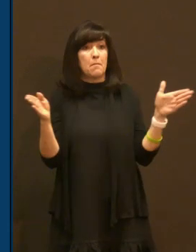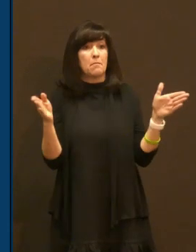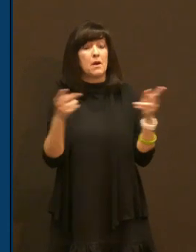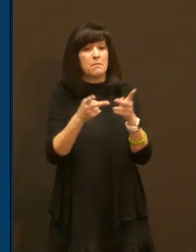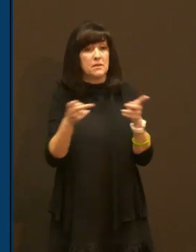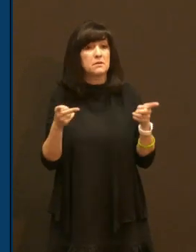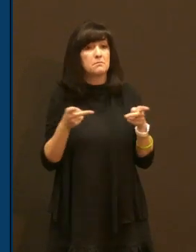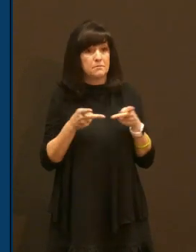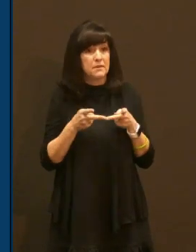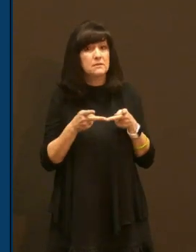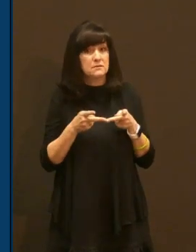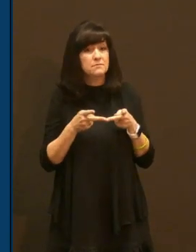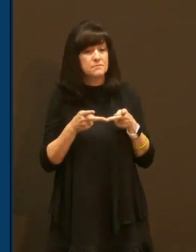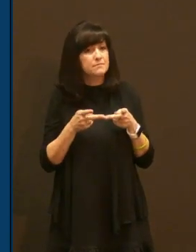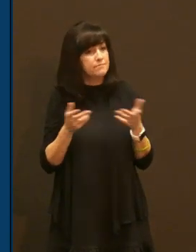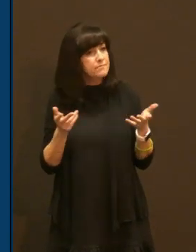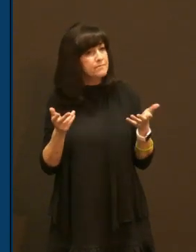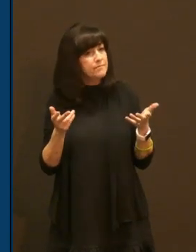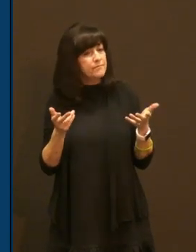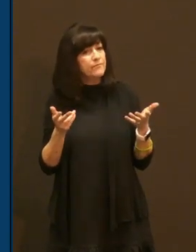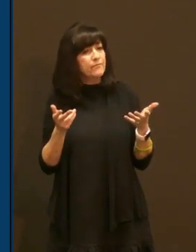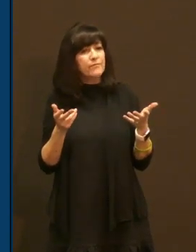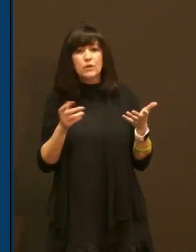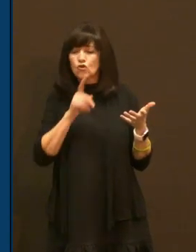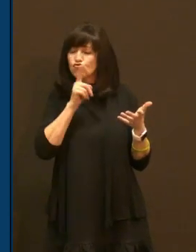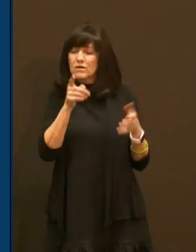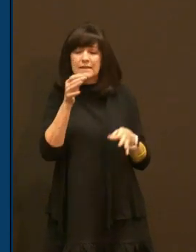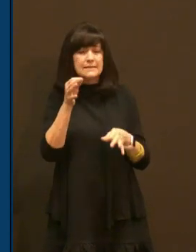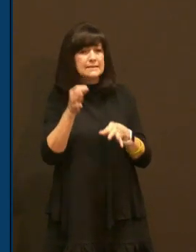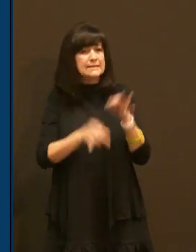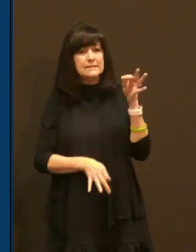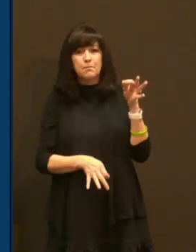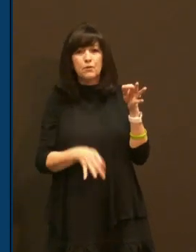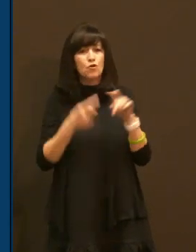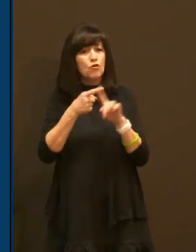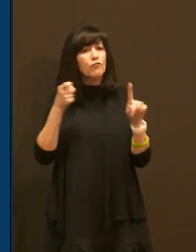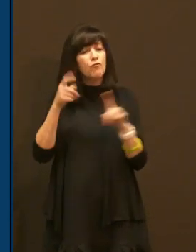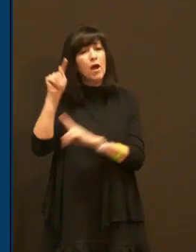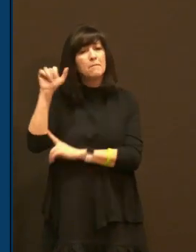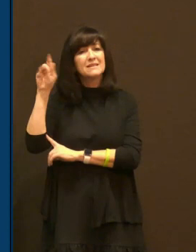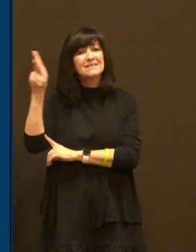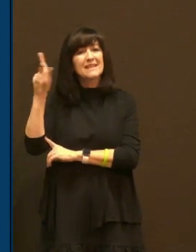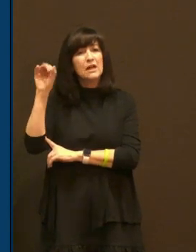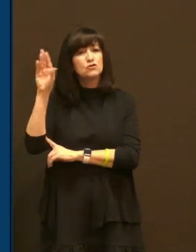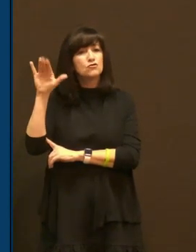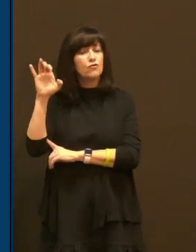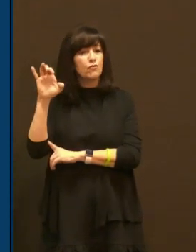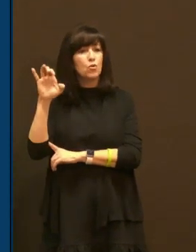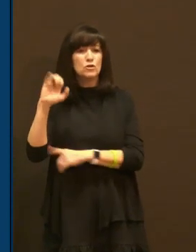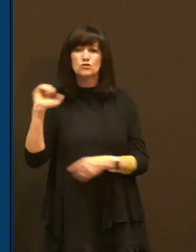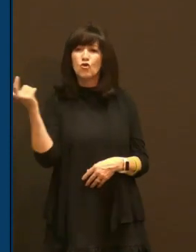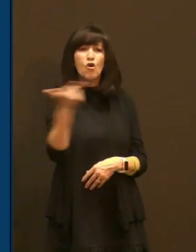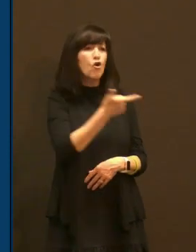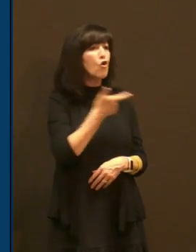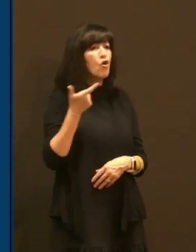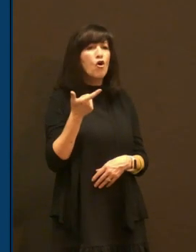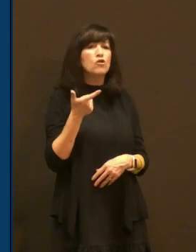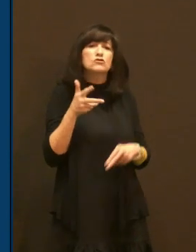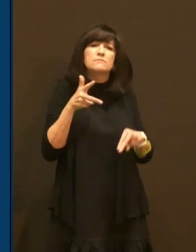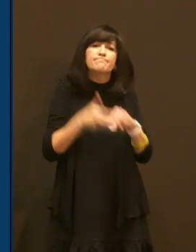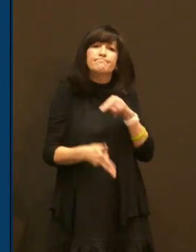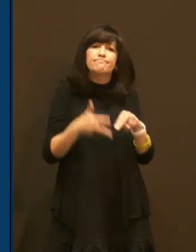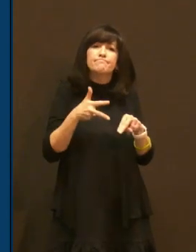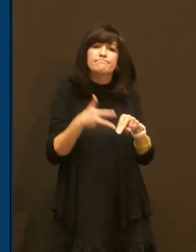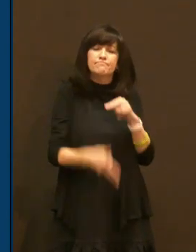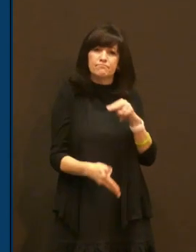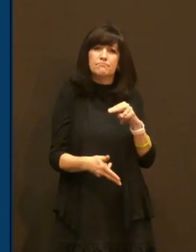Task Force, explained it pretty simply just a couple of weeks ago. I've mentioned it before. If we just cut in half, each of us, the number of trips that